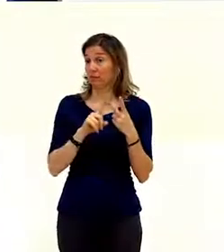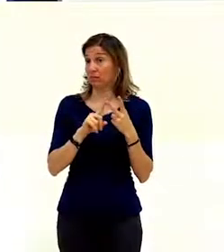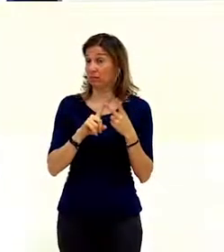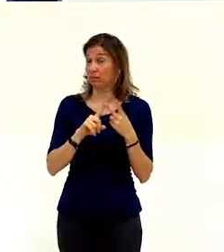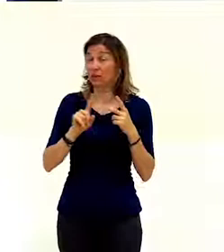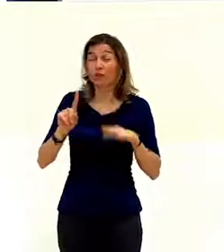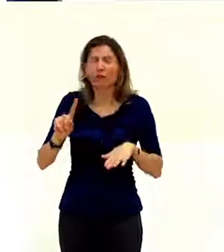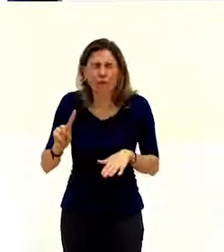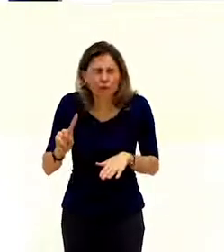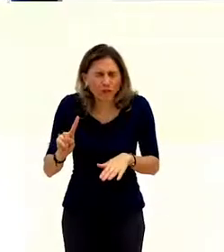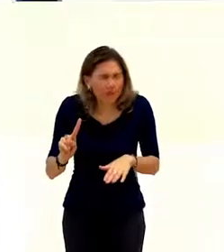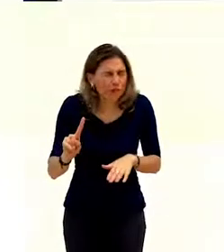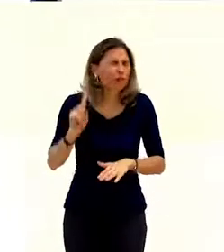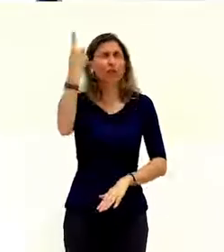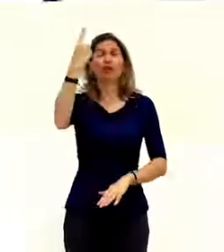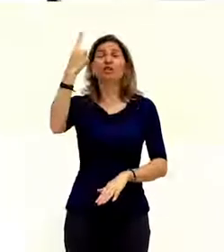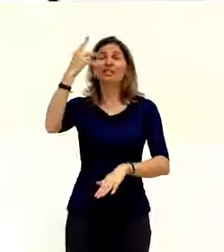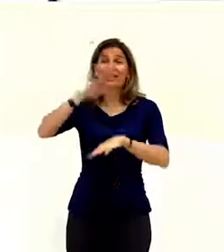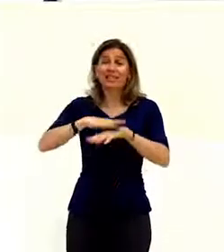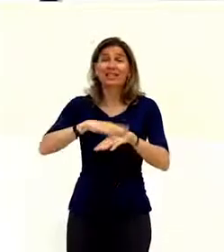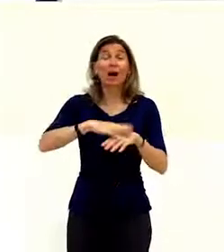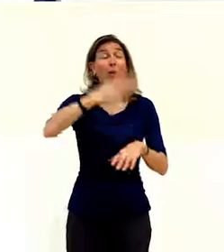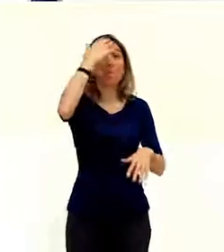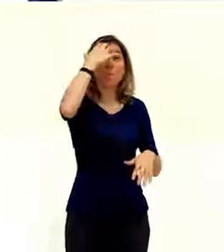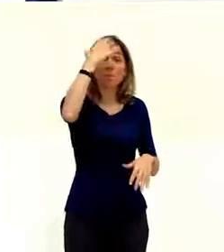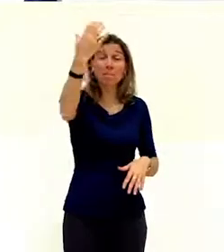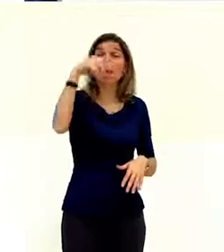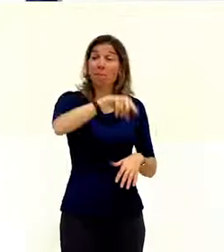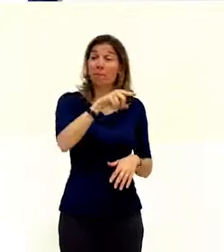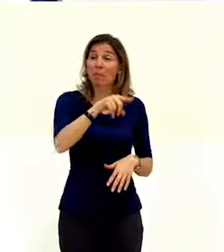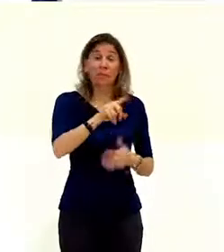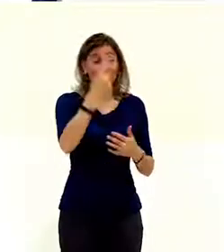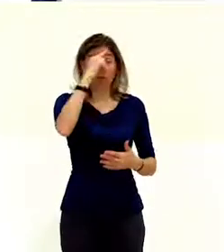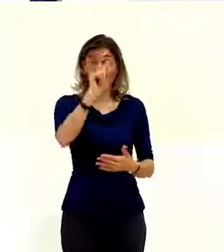first time in the public sector procurement directives we have